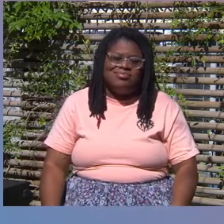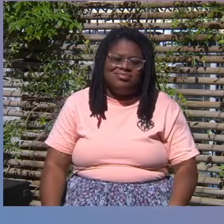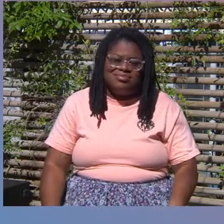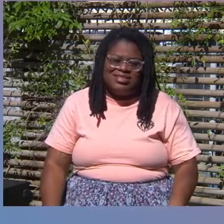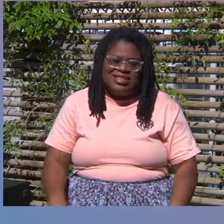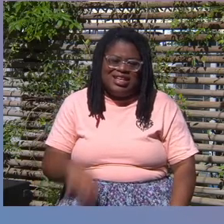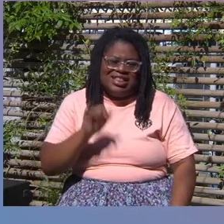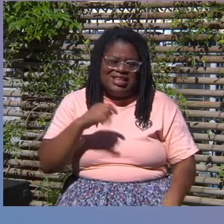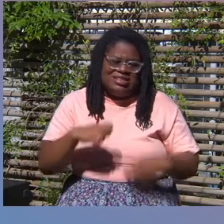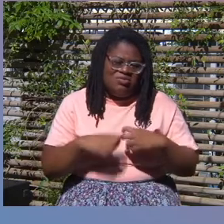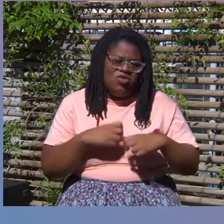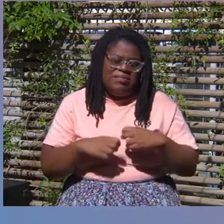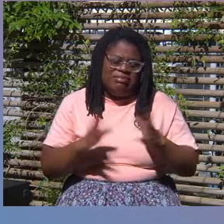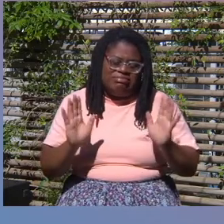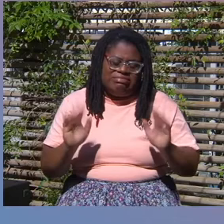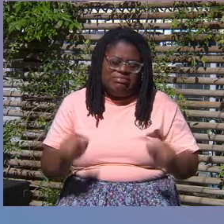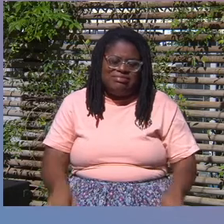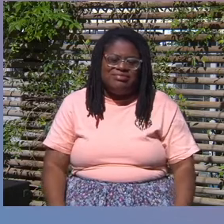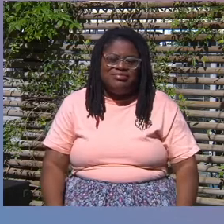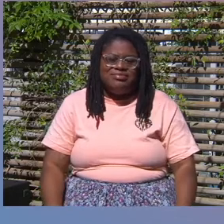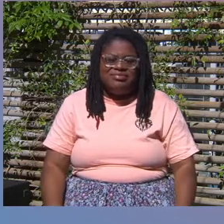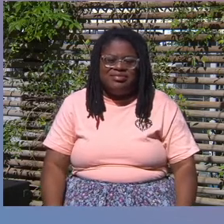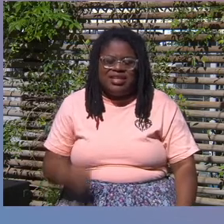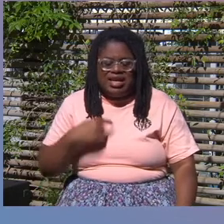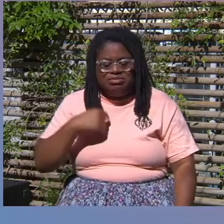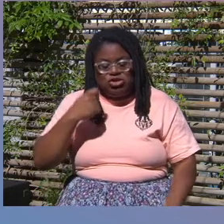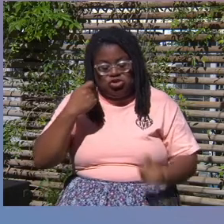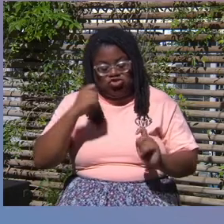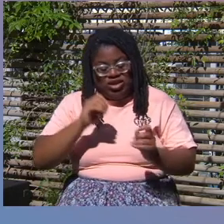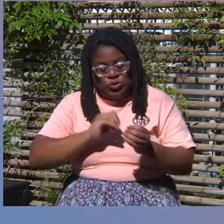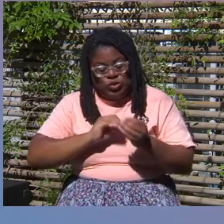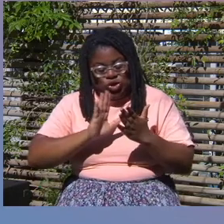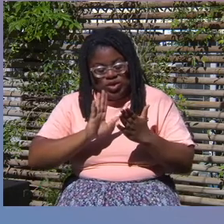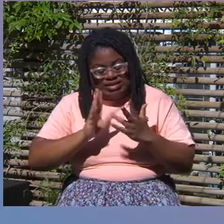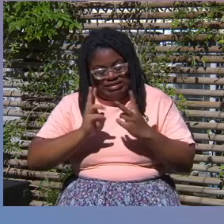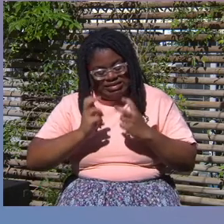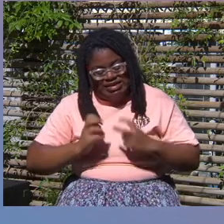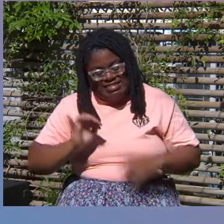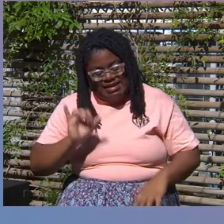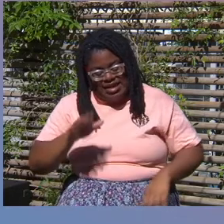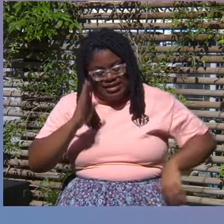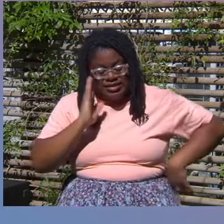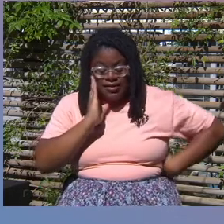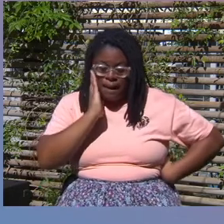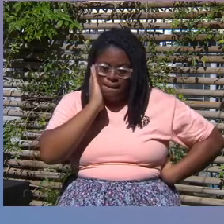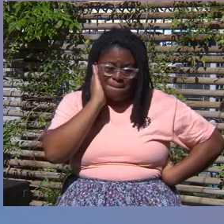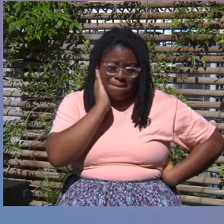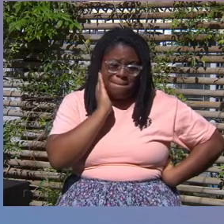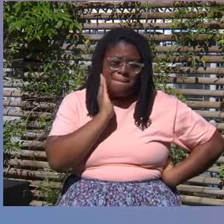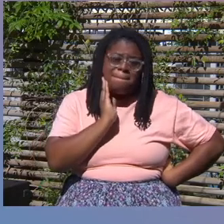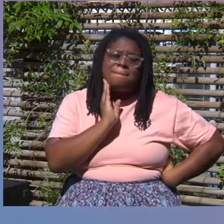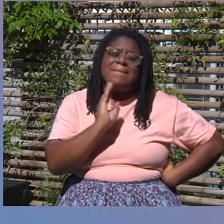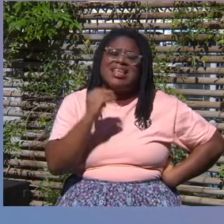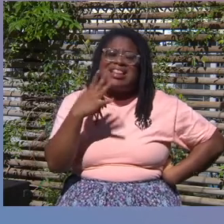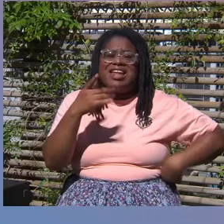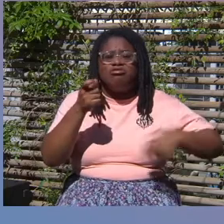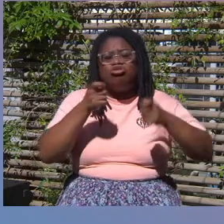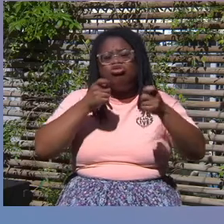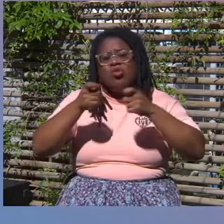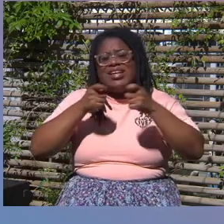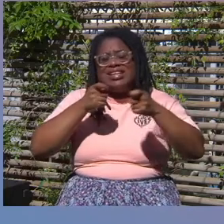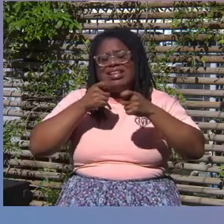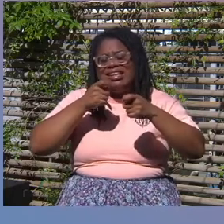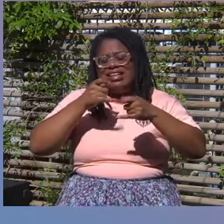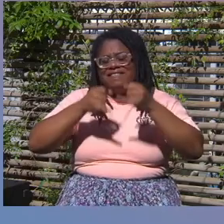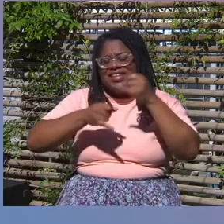That's a little bit of a problem. I'm trying to address that because, like, while I was directing the